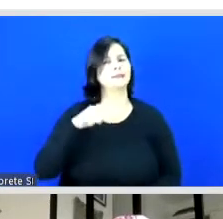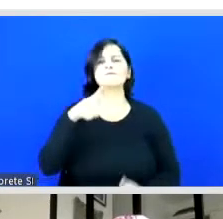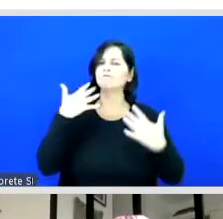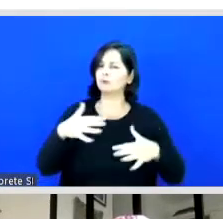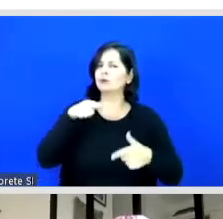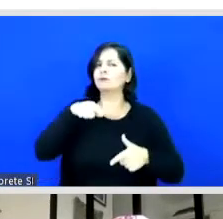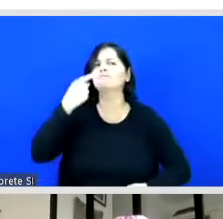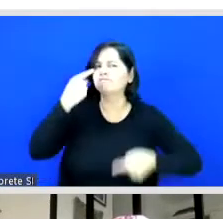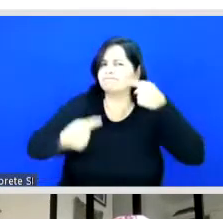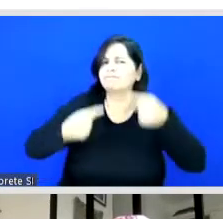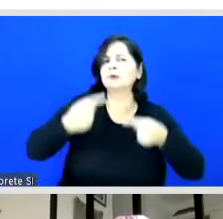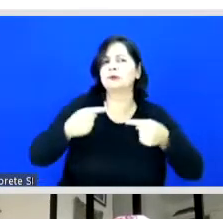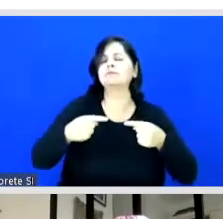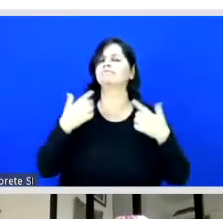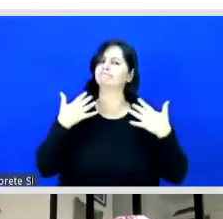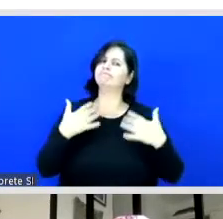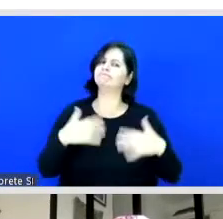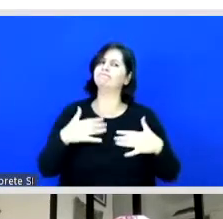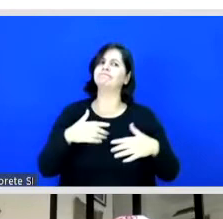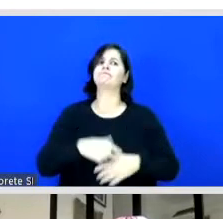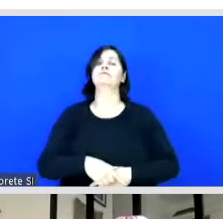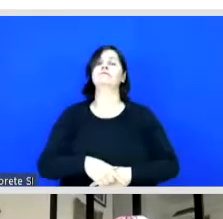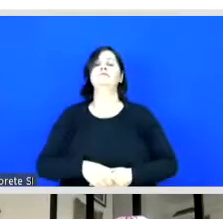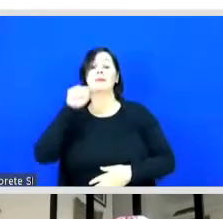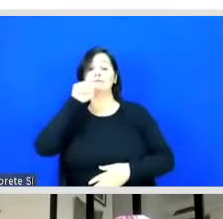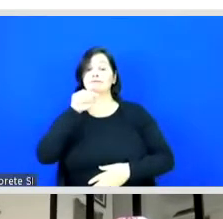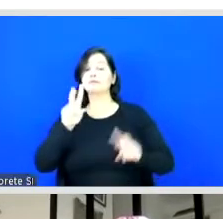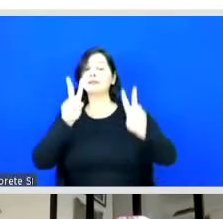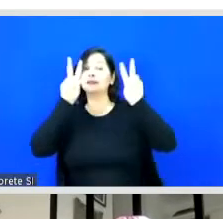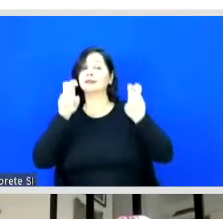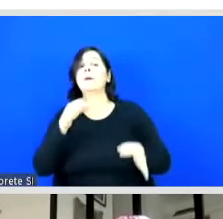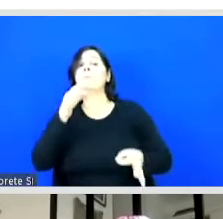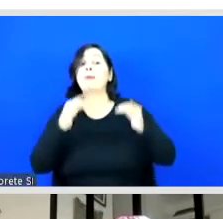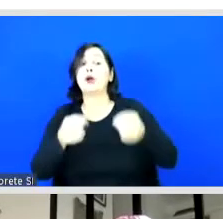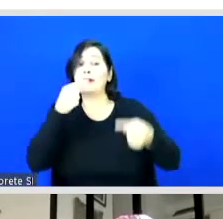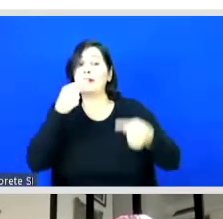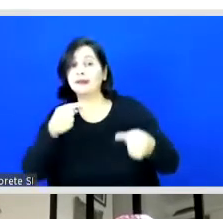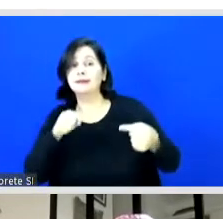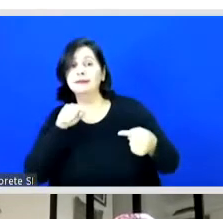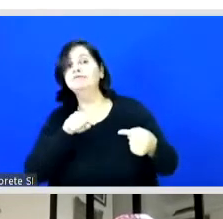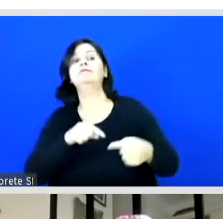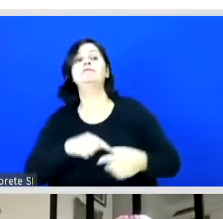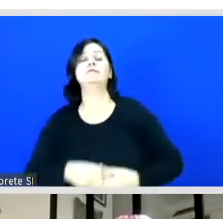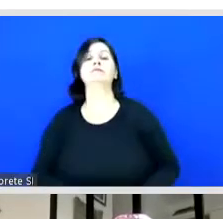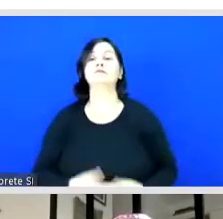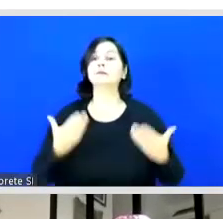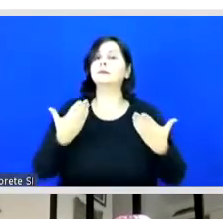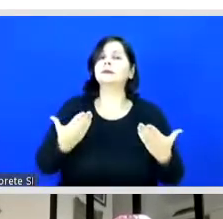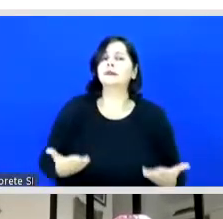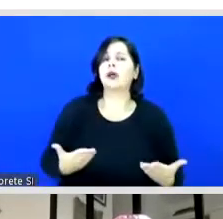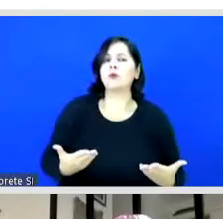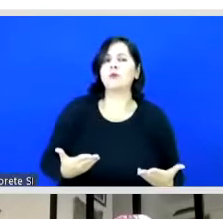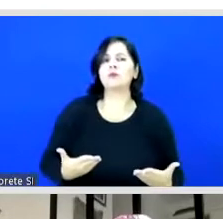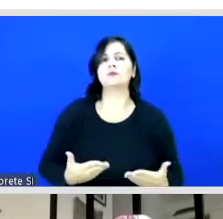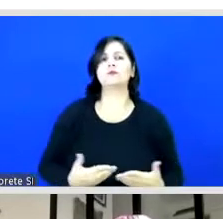Maya Vidakovic. Same question for you, Ms. Vidakovic. What do you see as the emerging strategies that we need